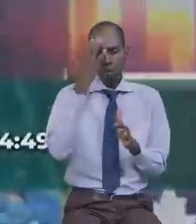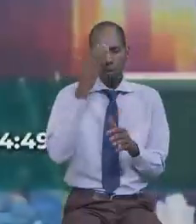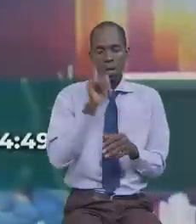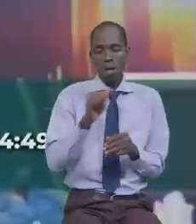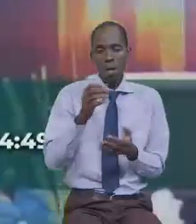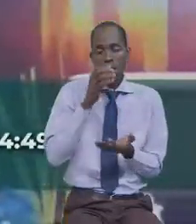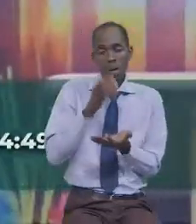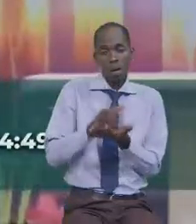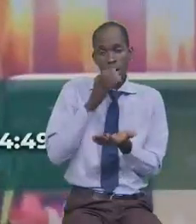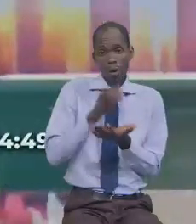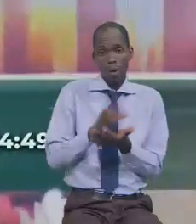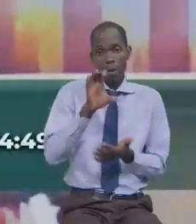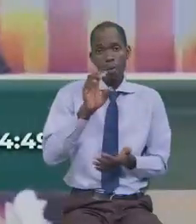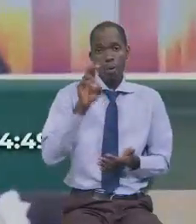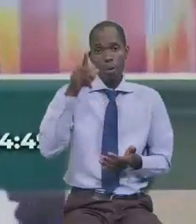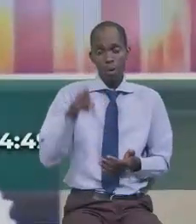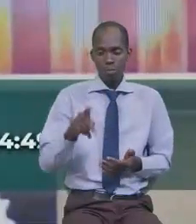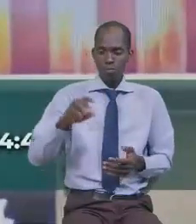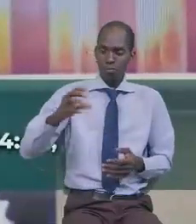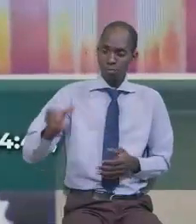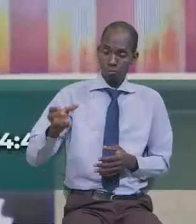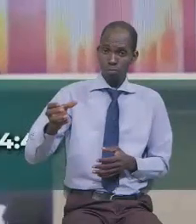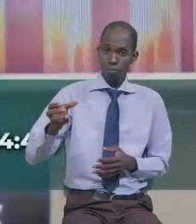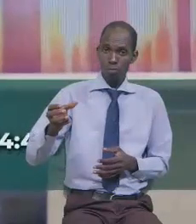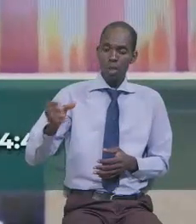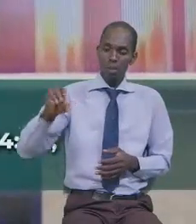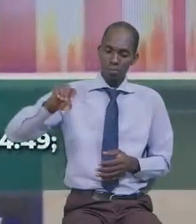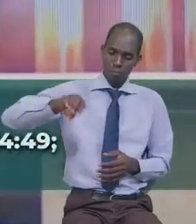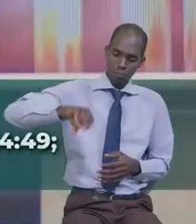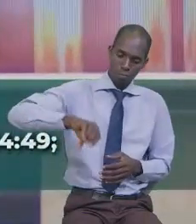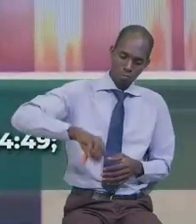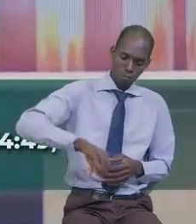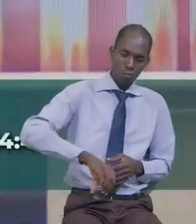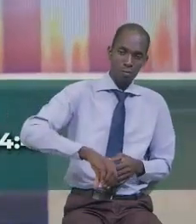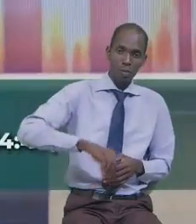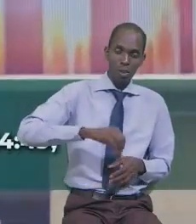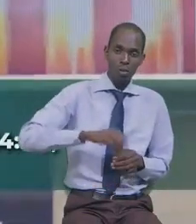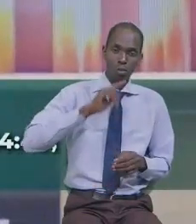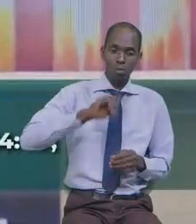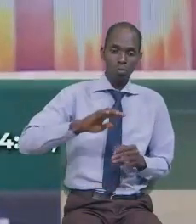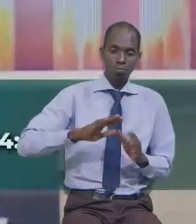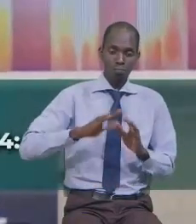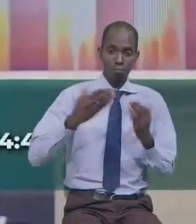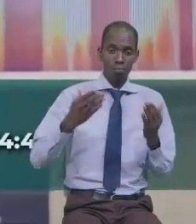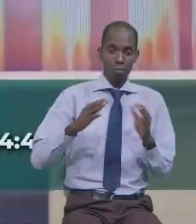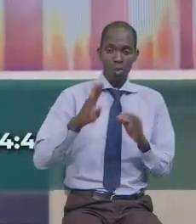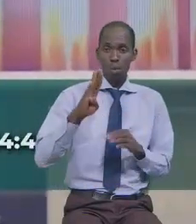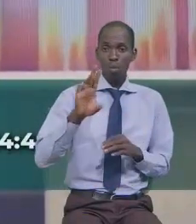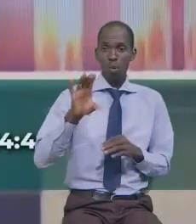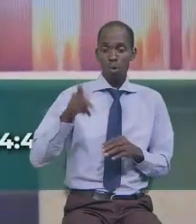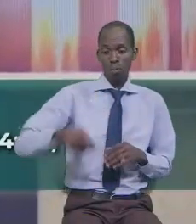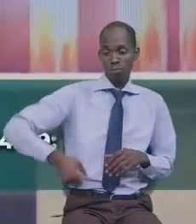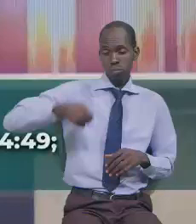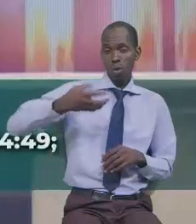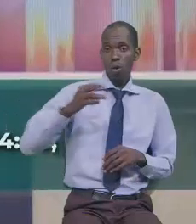a glass, and you put that glass inside a bucket of water. Inside that glass